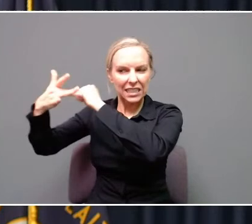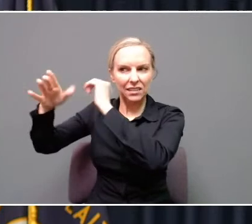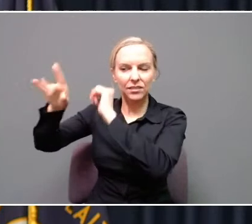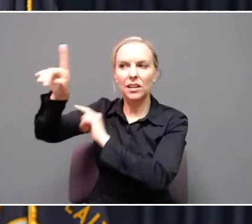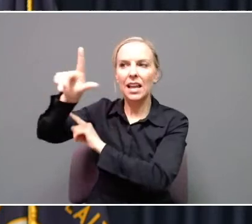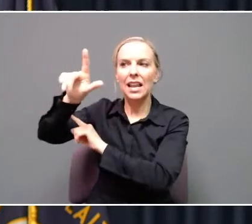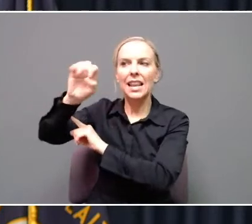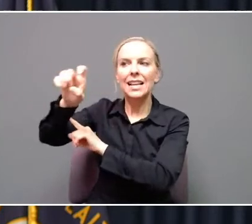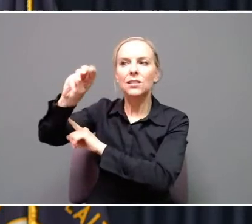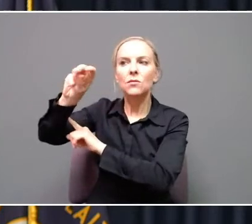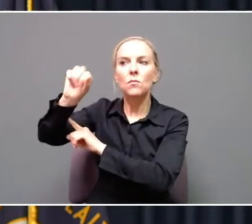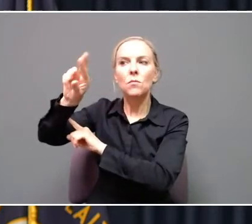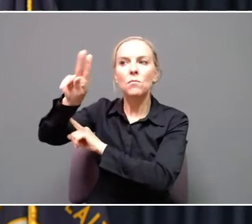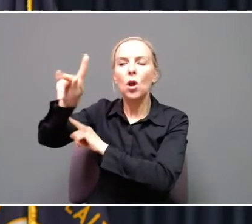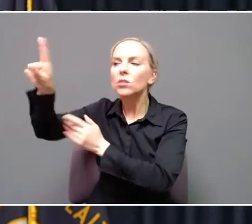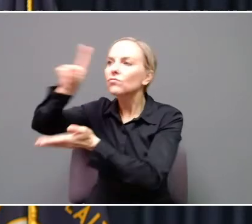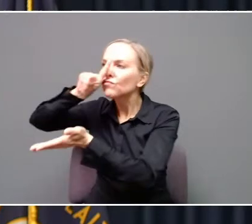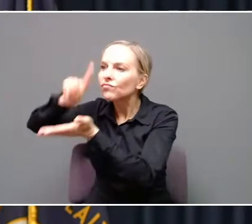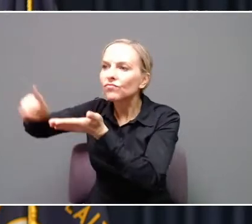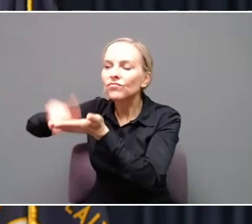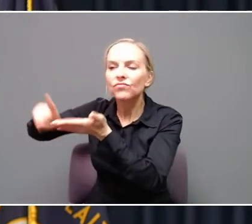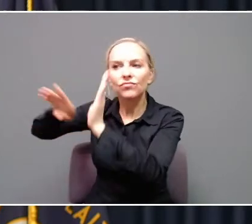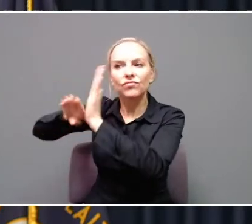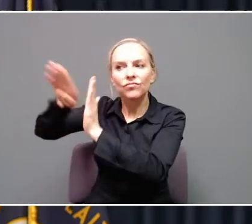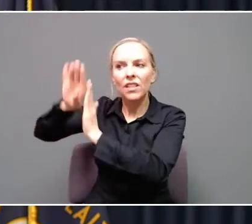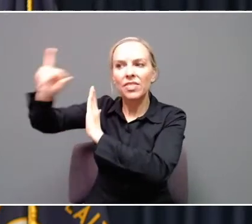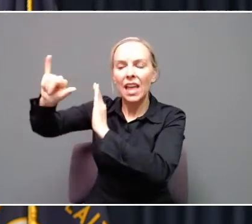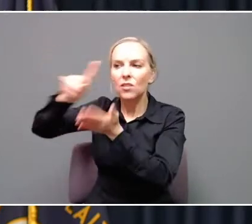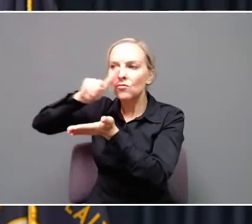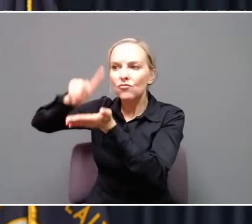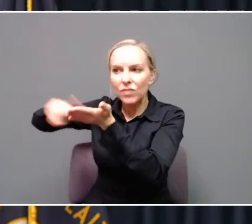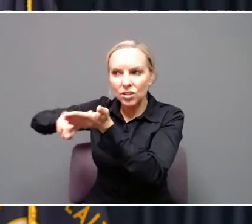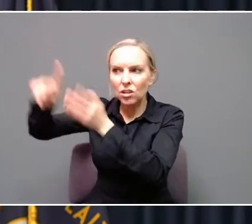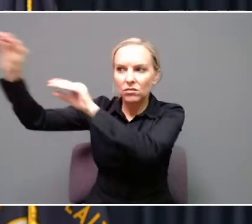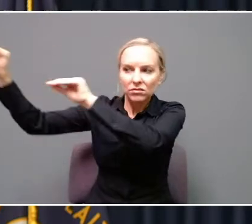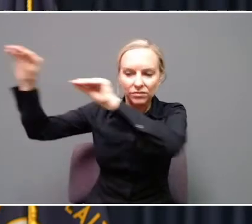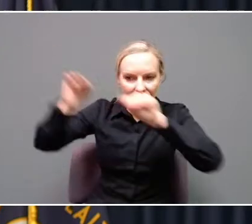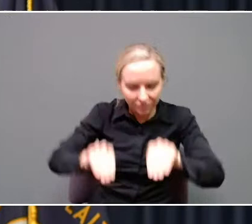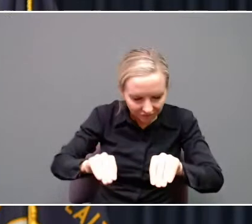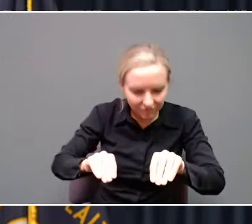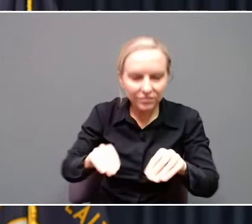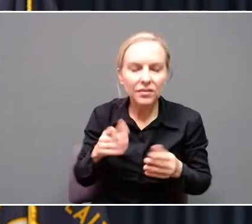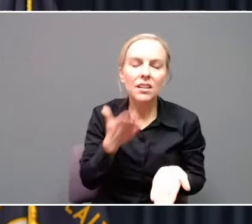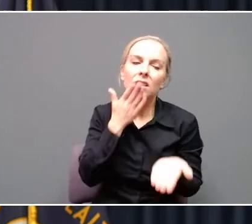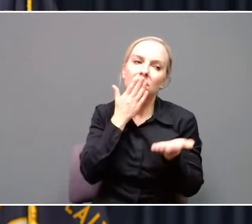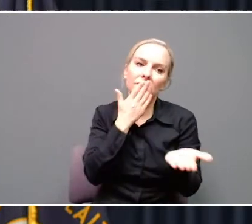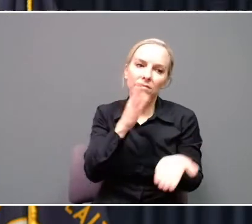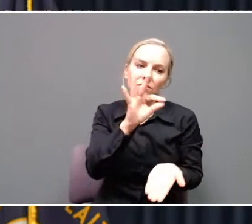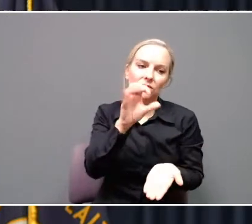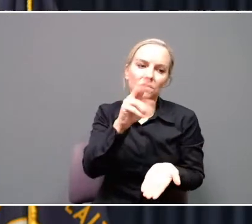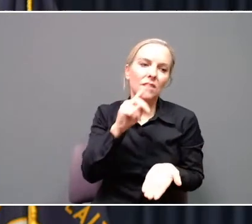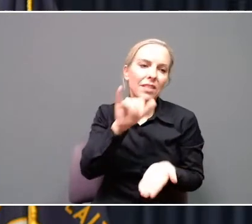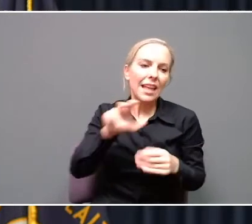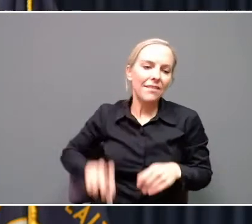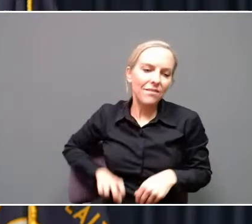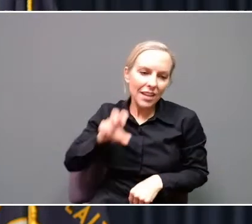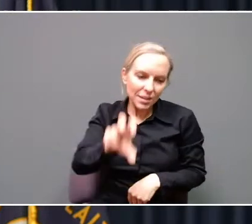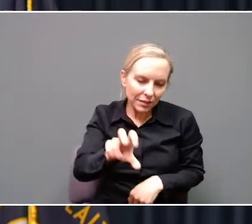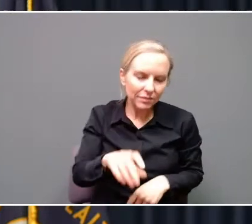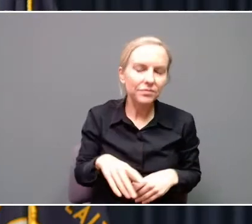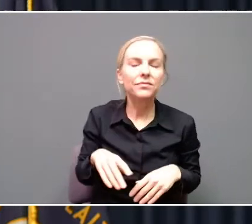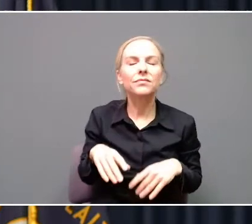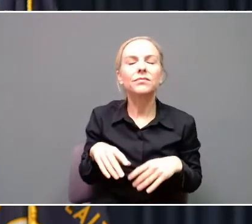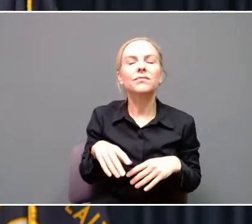its research. So thank you to Funai for this investment in the Commonwealth. Speaking of